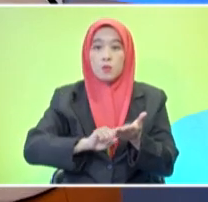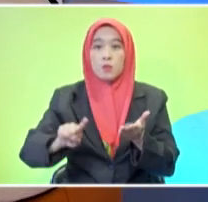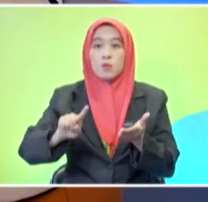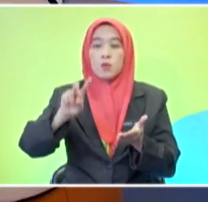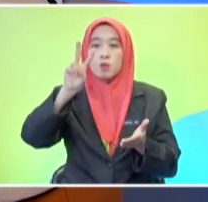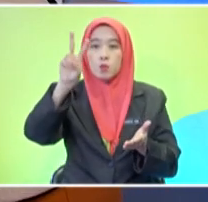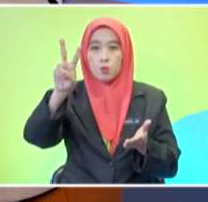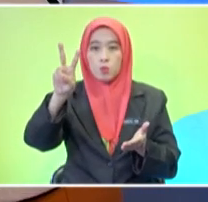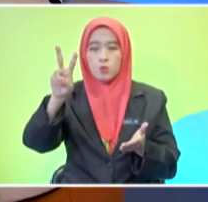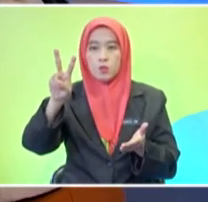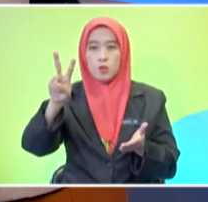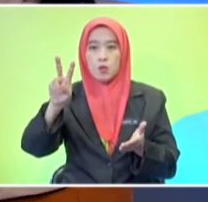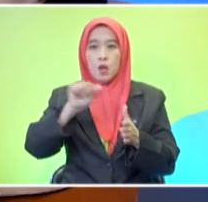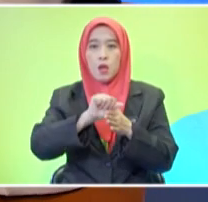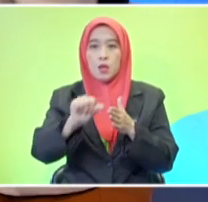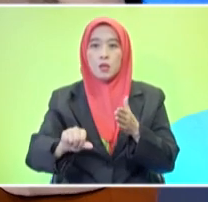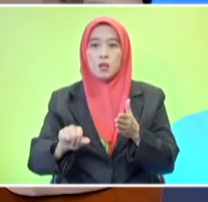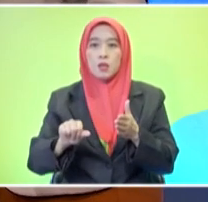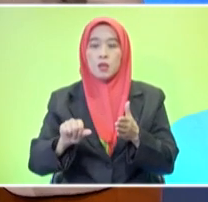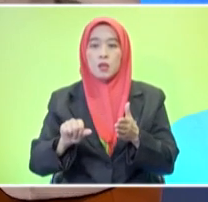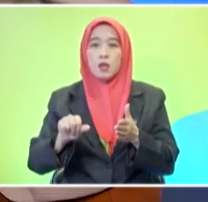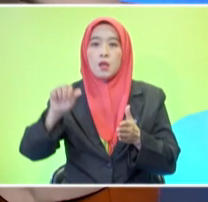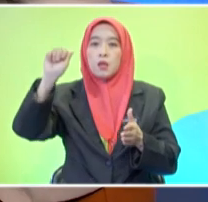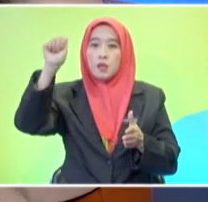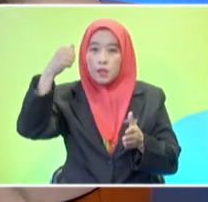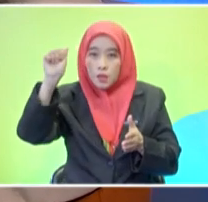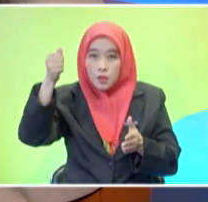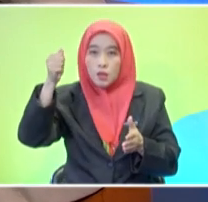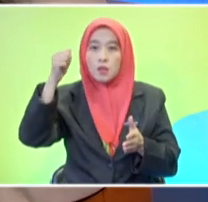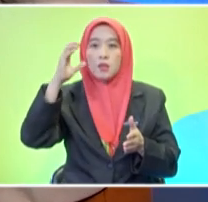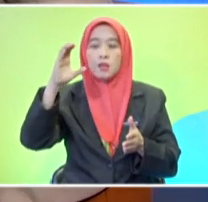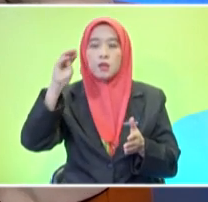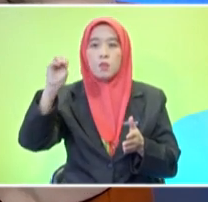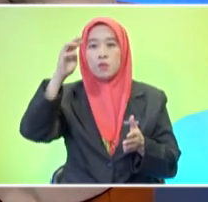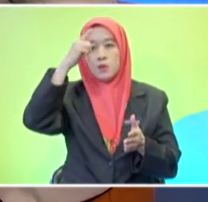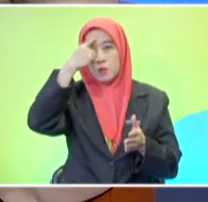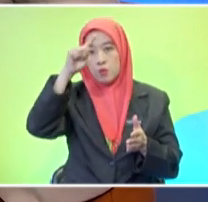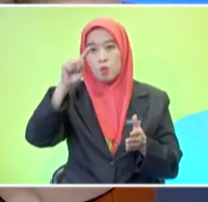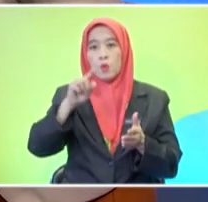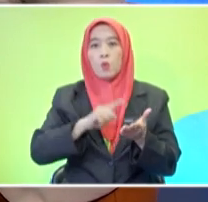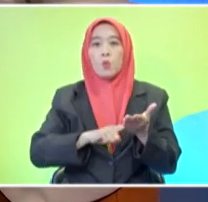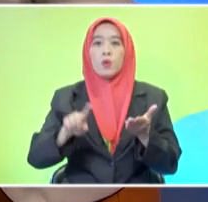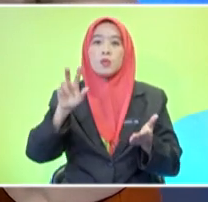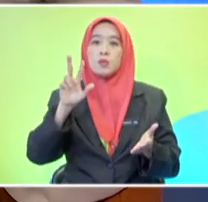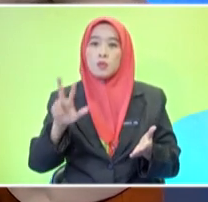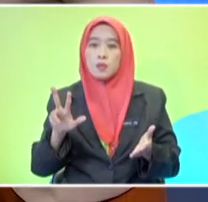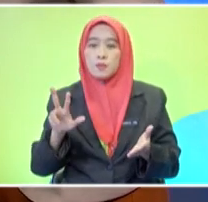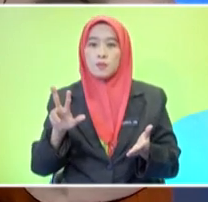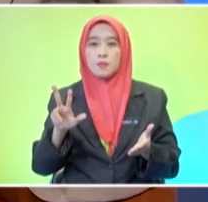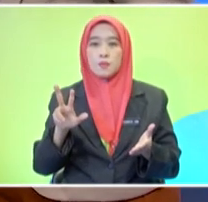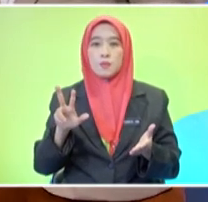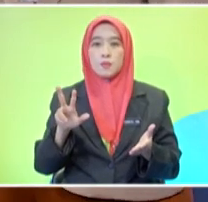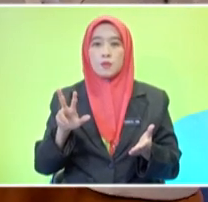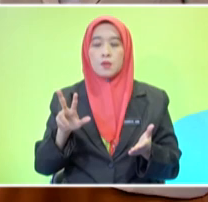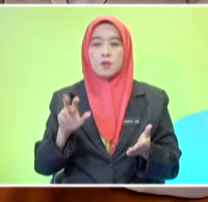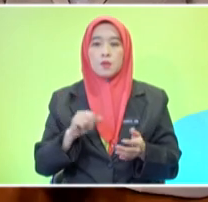2. And the last one is 10 cm for week 3. 10 cm for week 3. Okay. There you